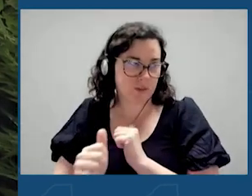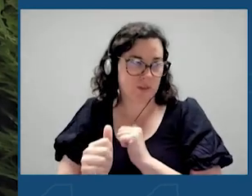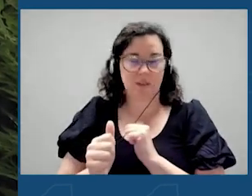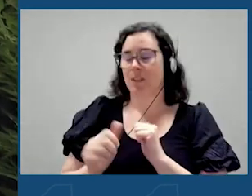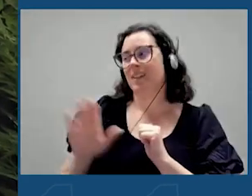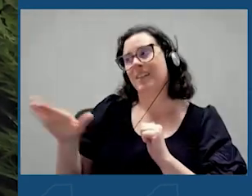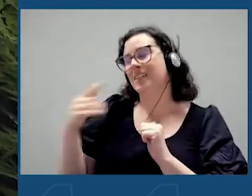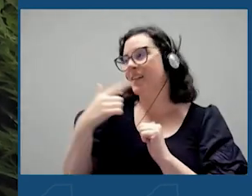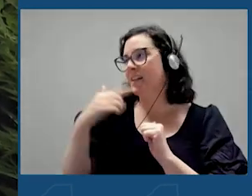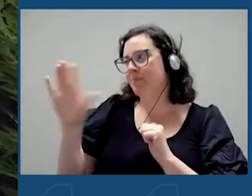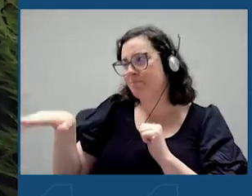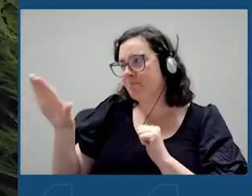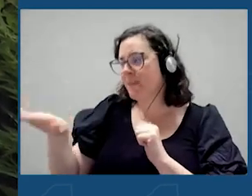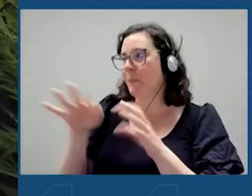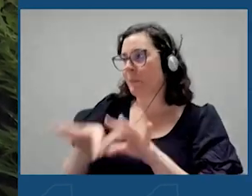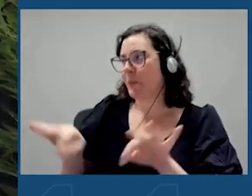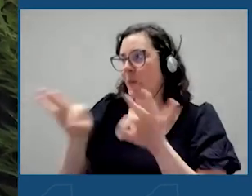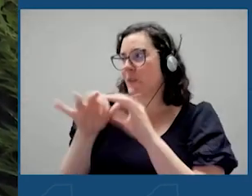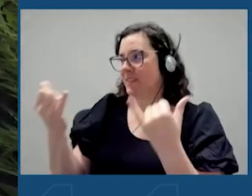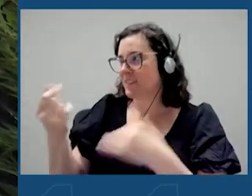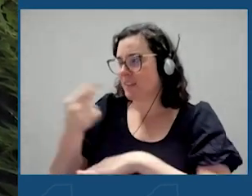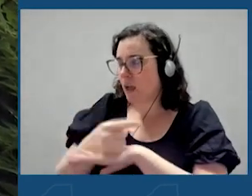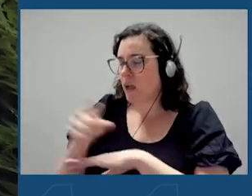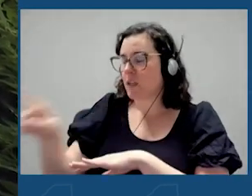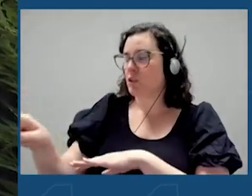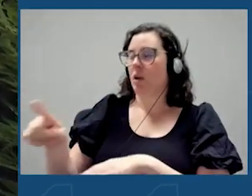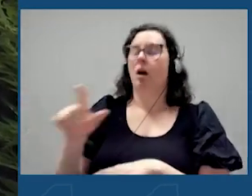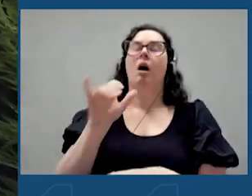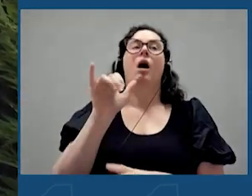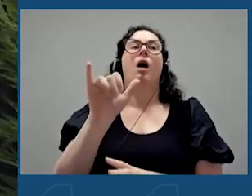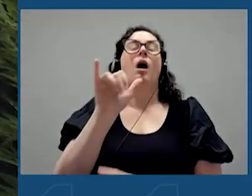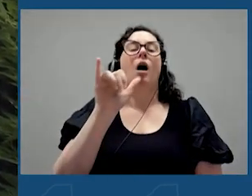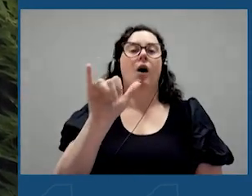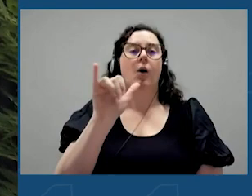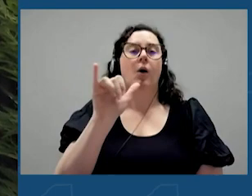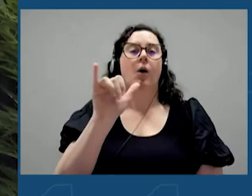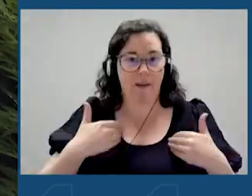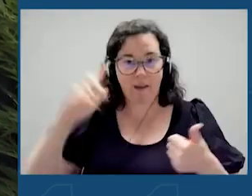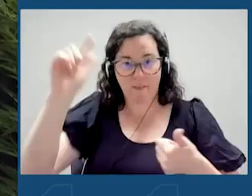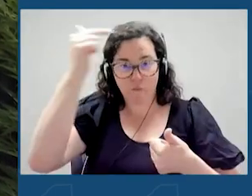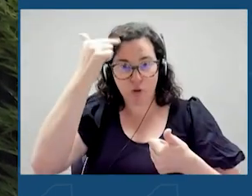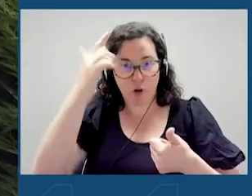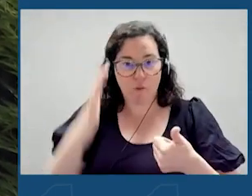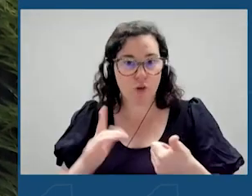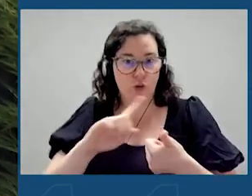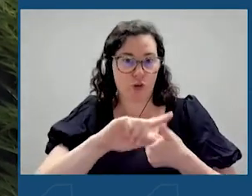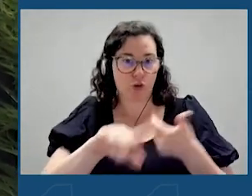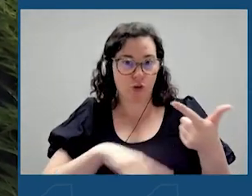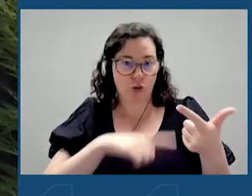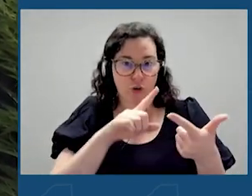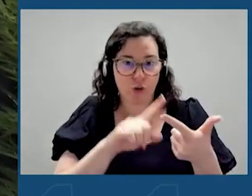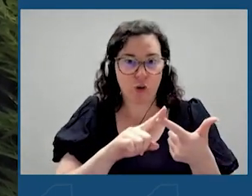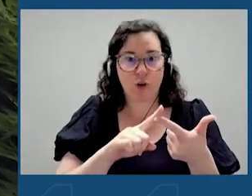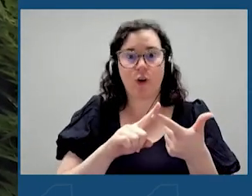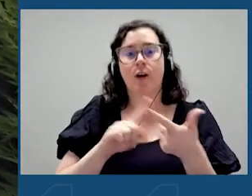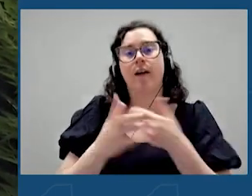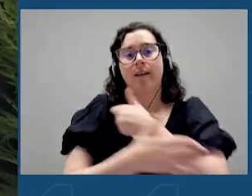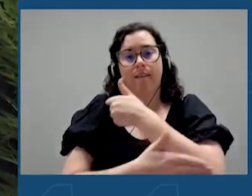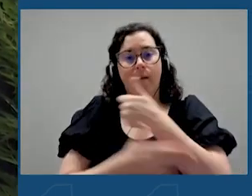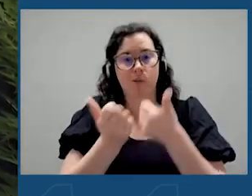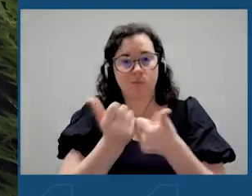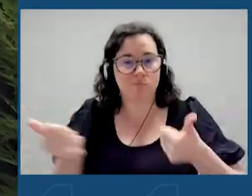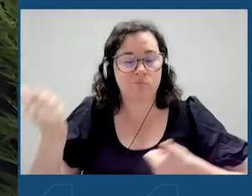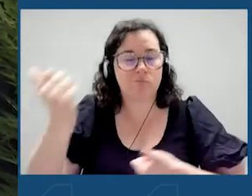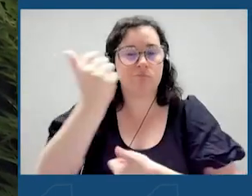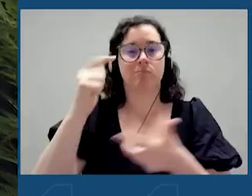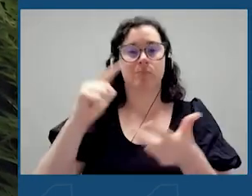her attention, and I said, yes, we have a governor, county executive, and a supervisor. So she said, all right, I'll come today. But